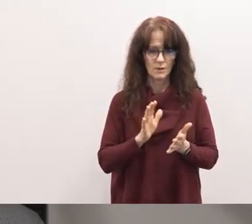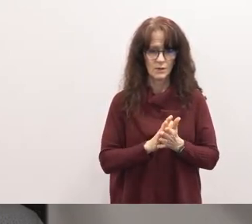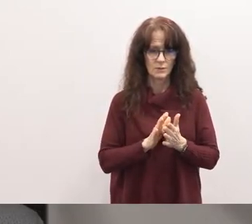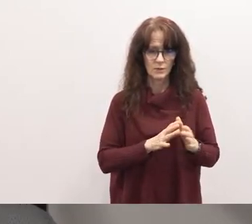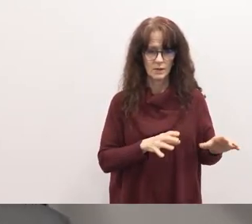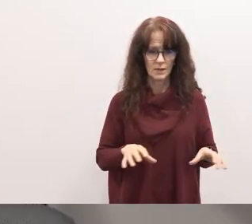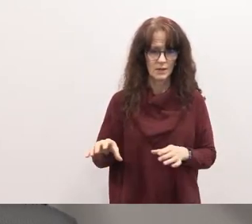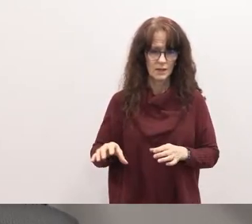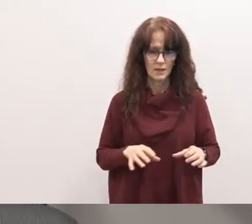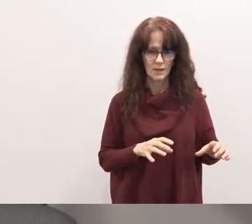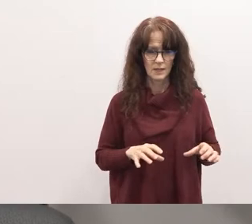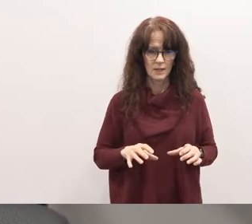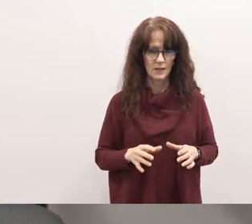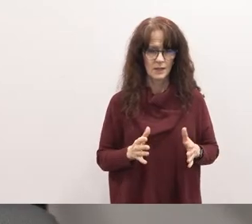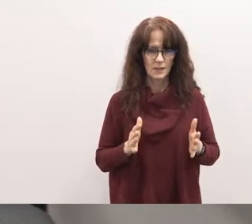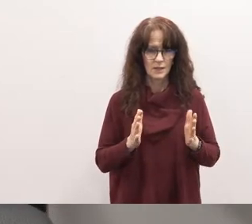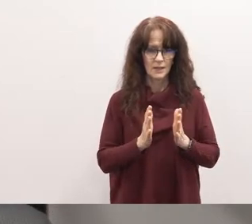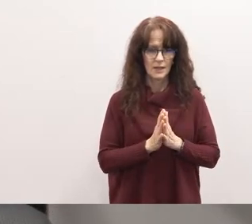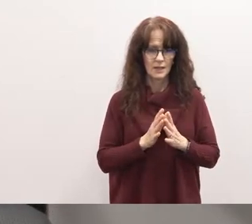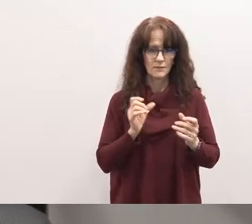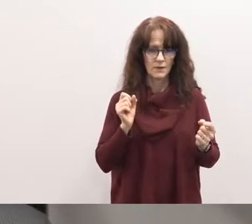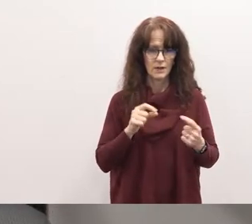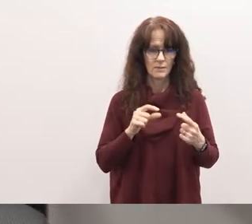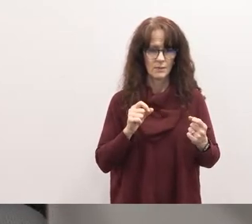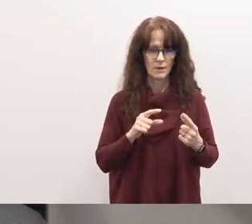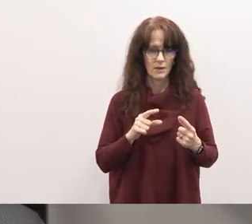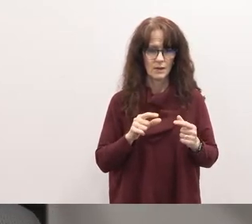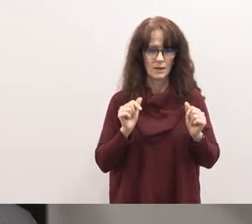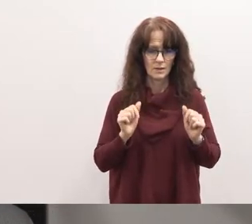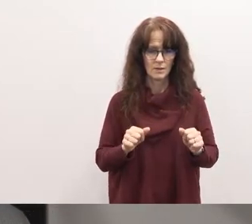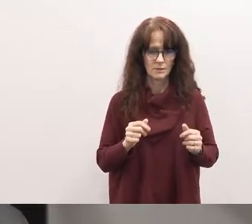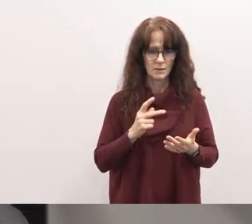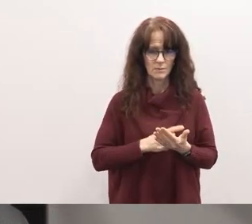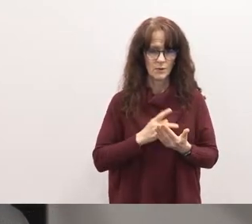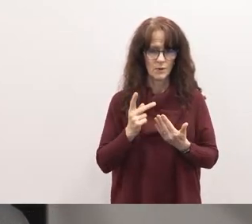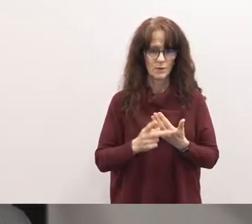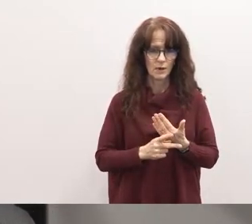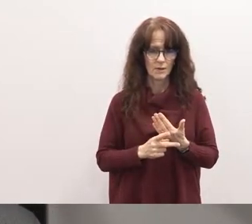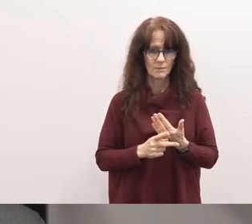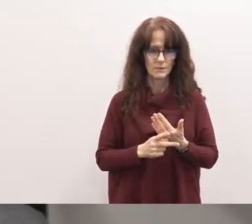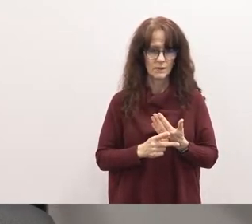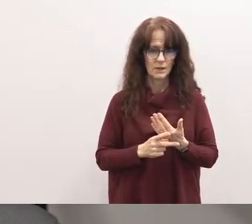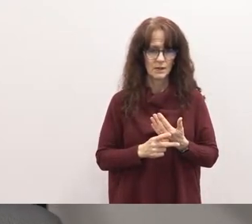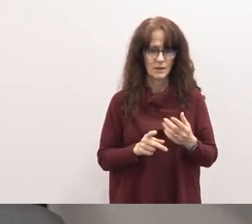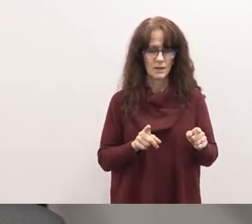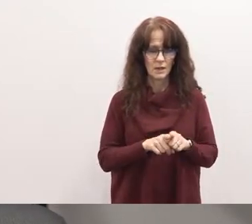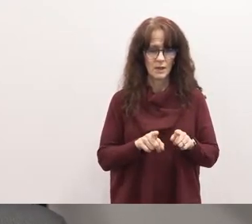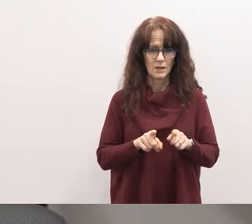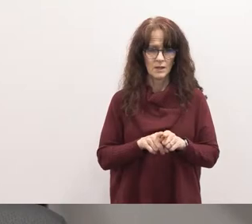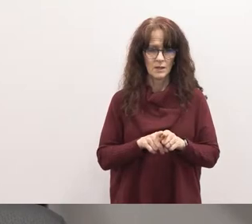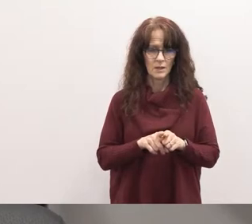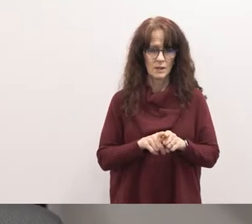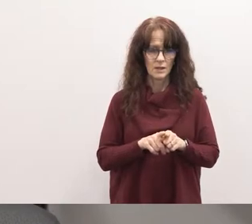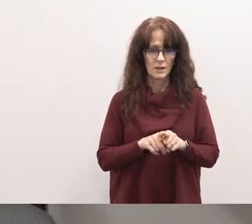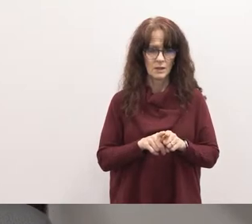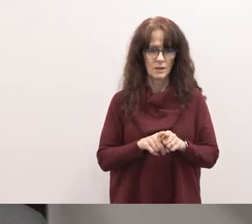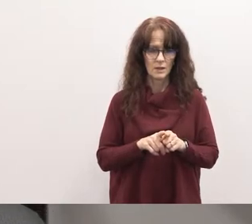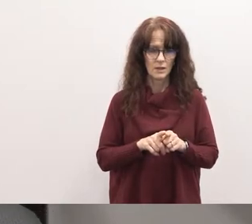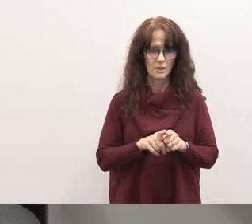activities, and they asked for input on potential programs and also additions and also